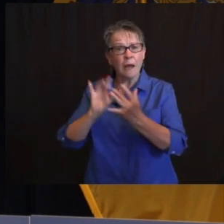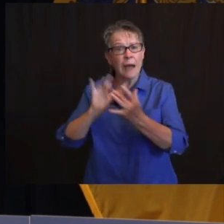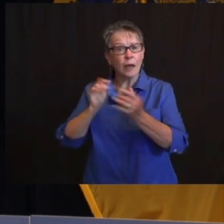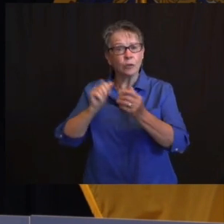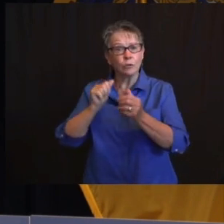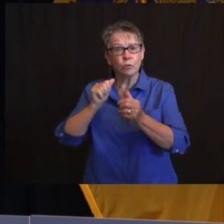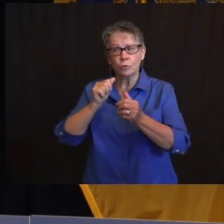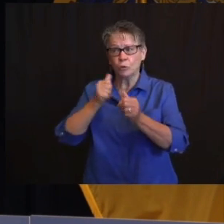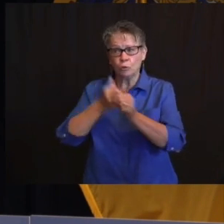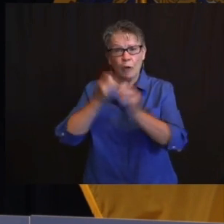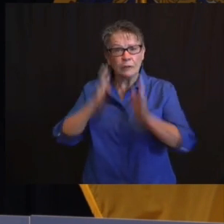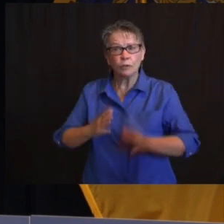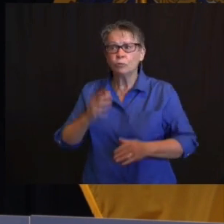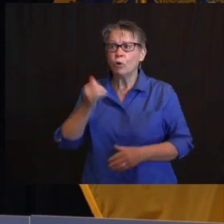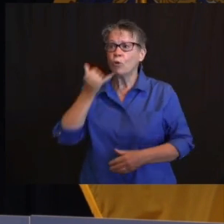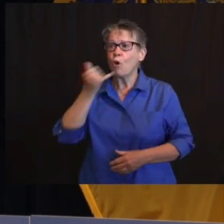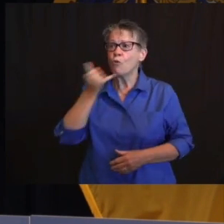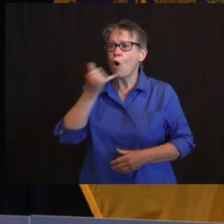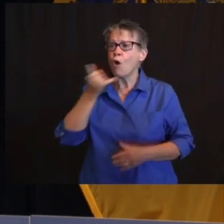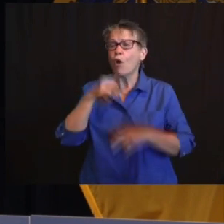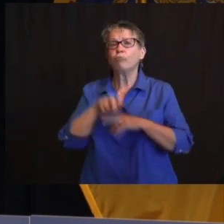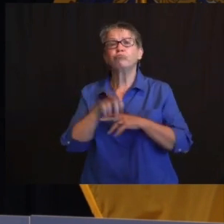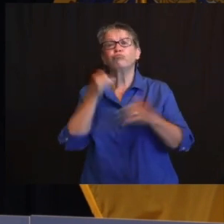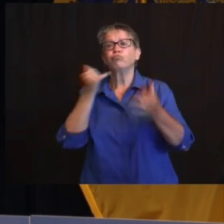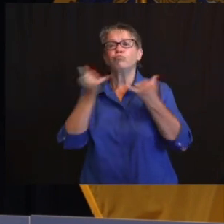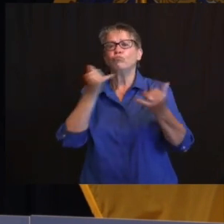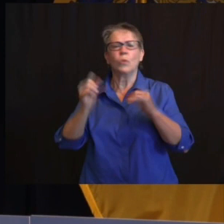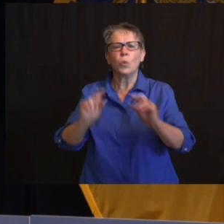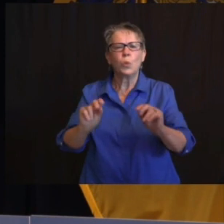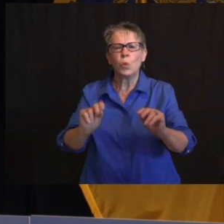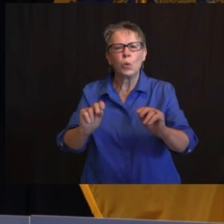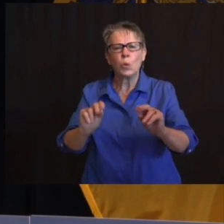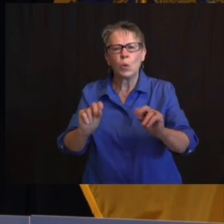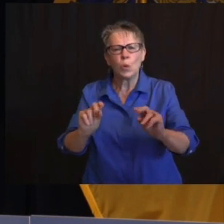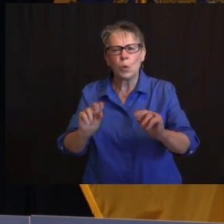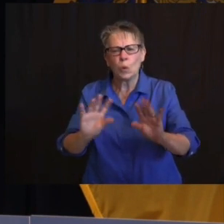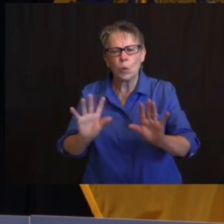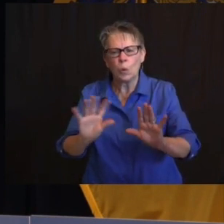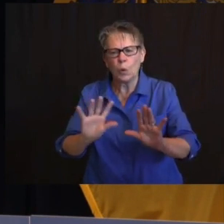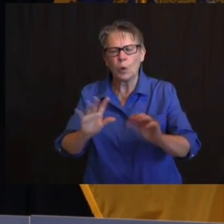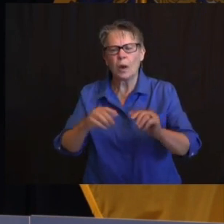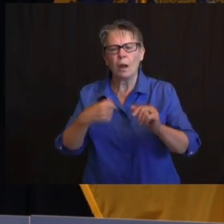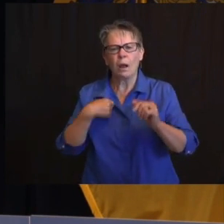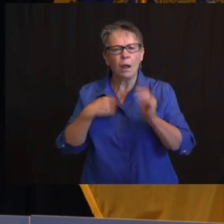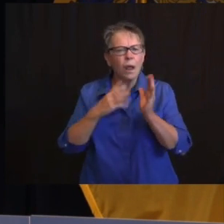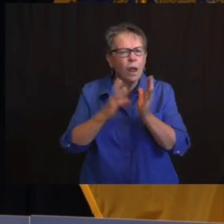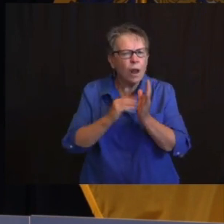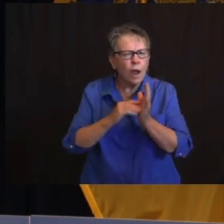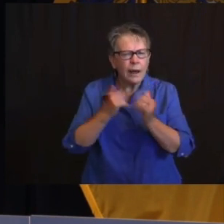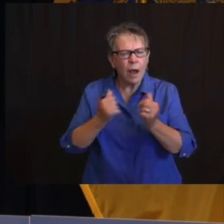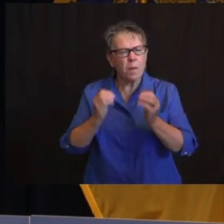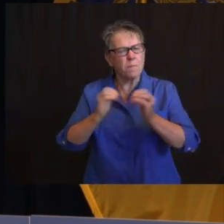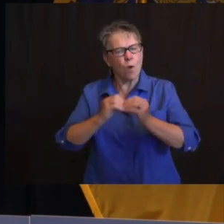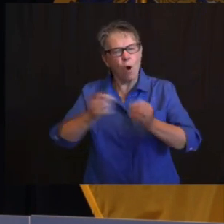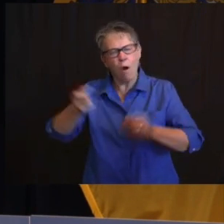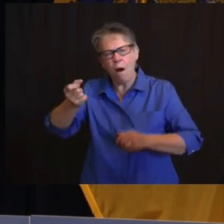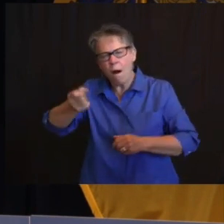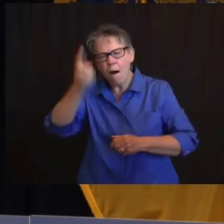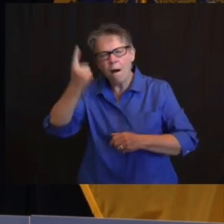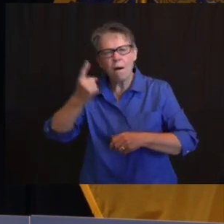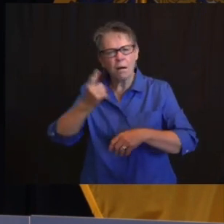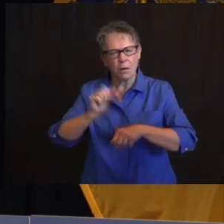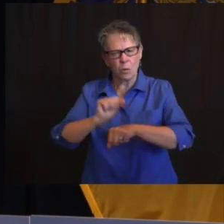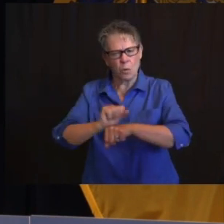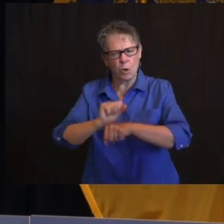transmission. During the workday, we provide health information and inform individuals that we contact about the virus